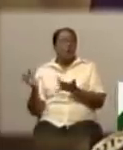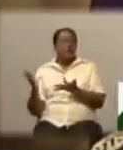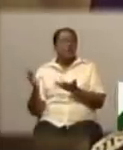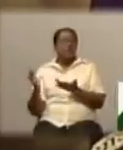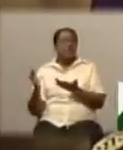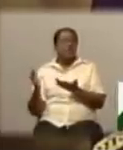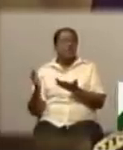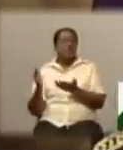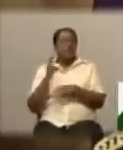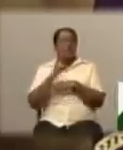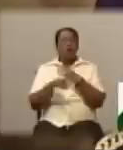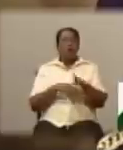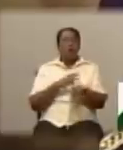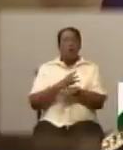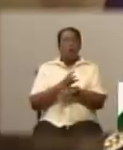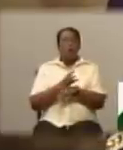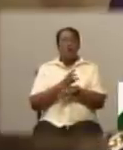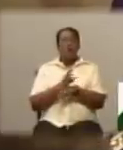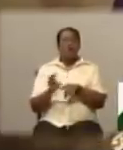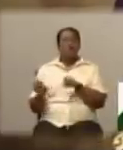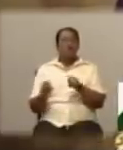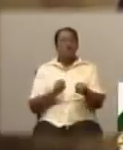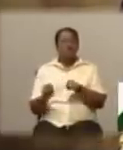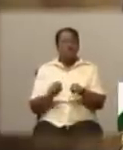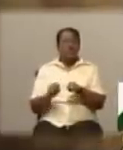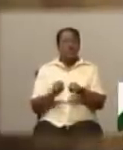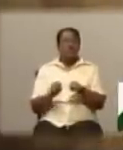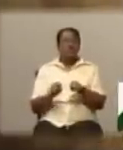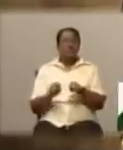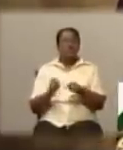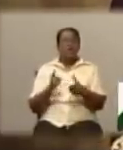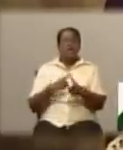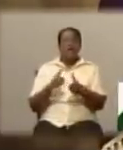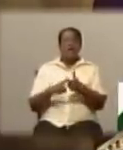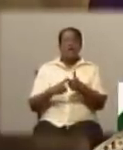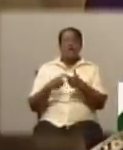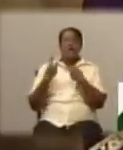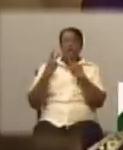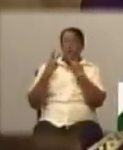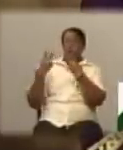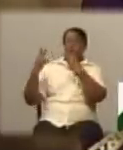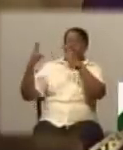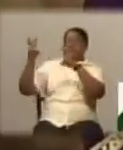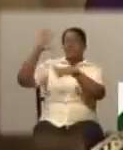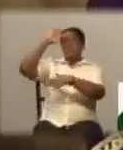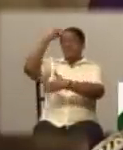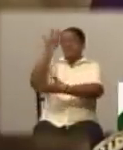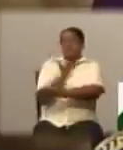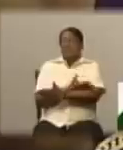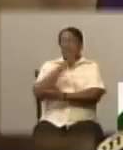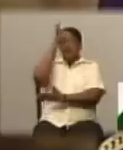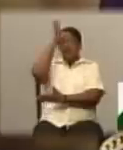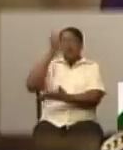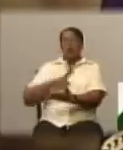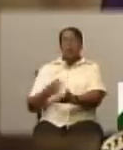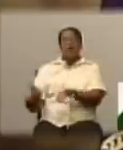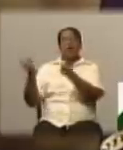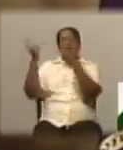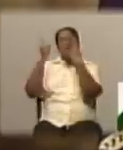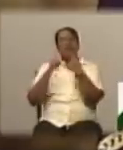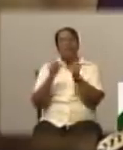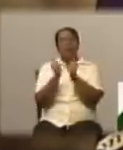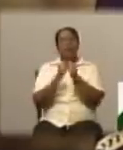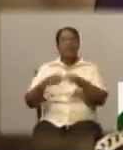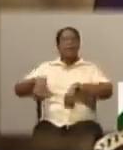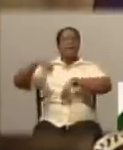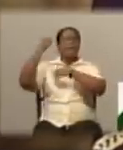shaken. And then they will see the Son of Man coming in a cloud with power and great